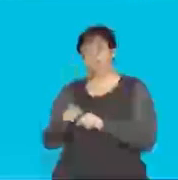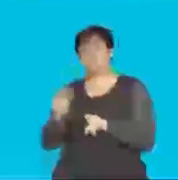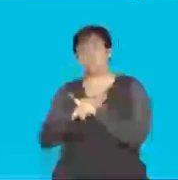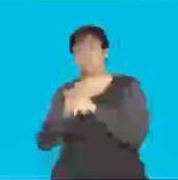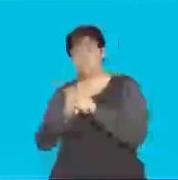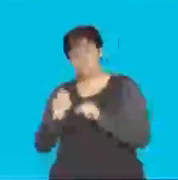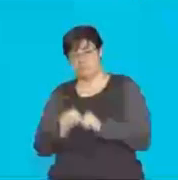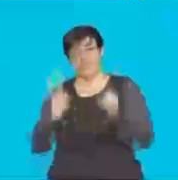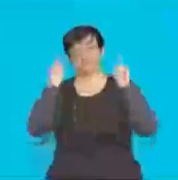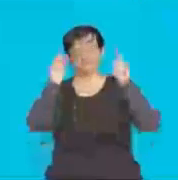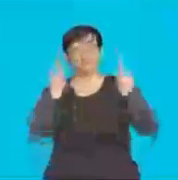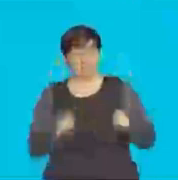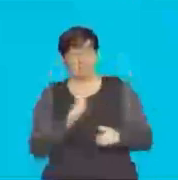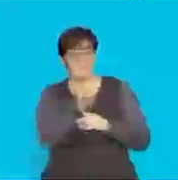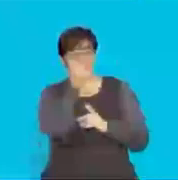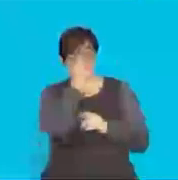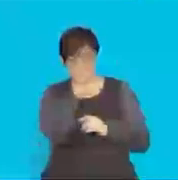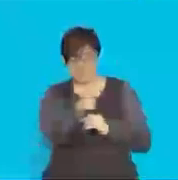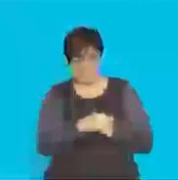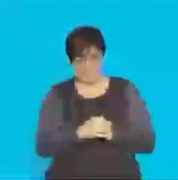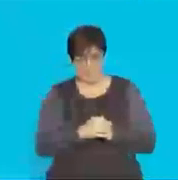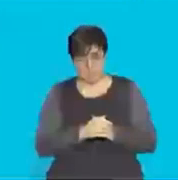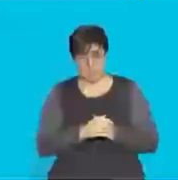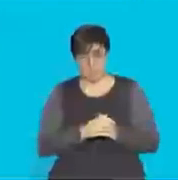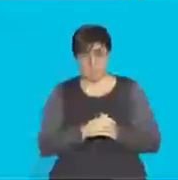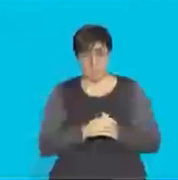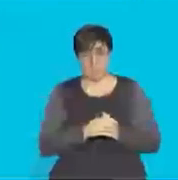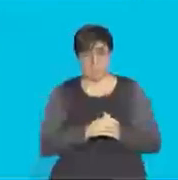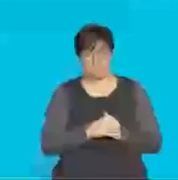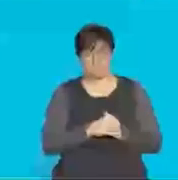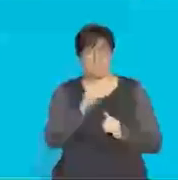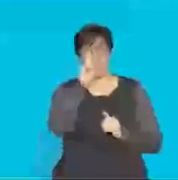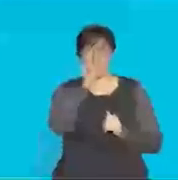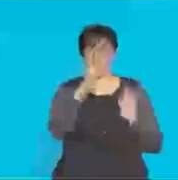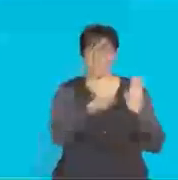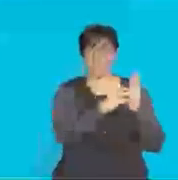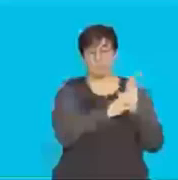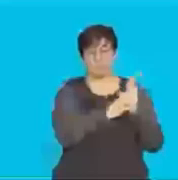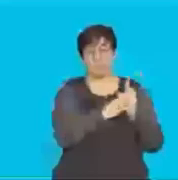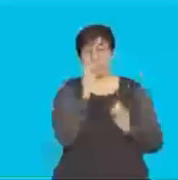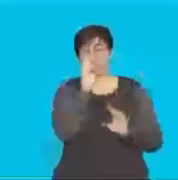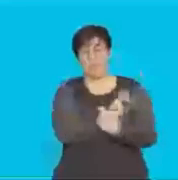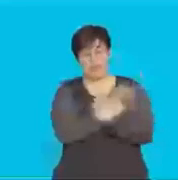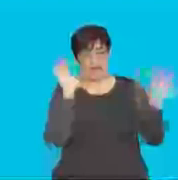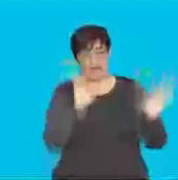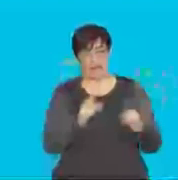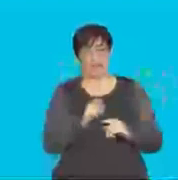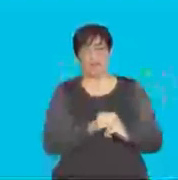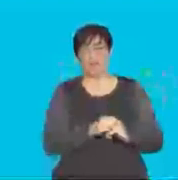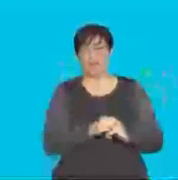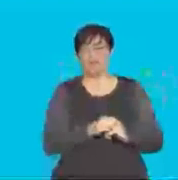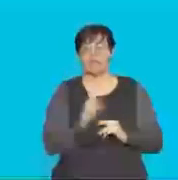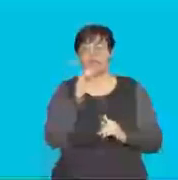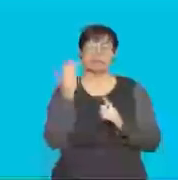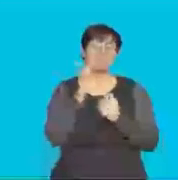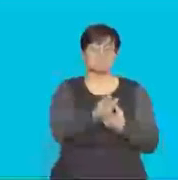this. Again, it's a principle that we need to recognize. So as you look at this diagram, you can clearly see that I've gone through and